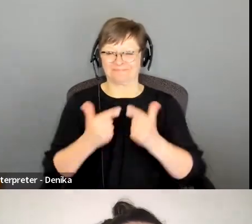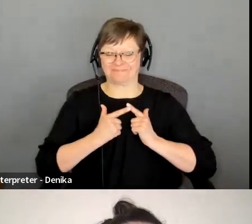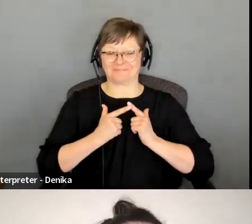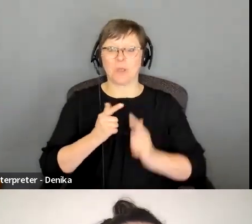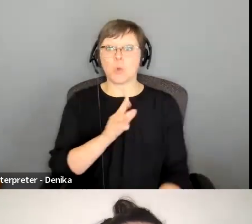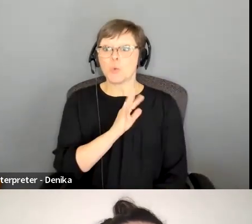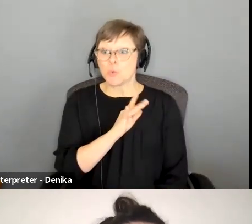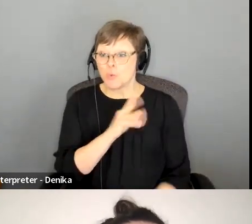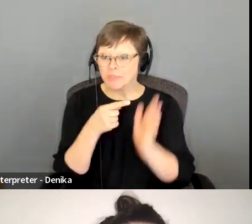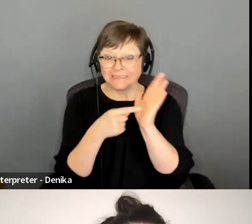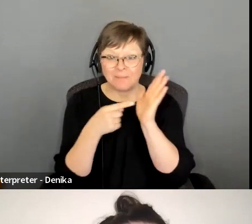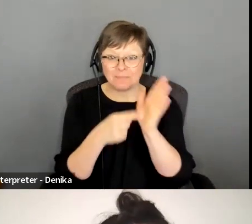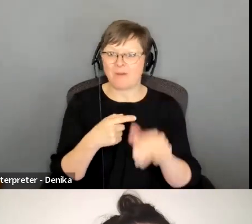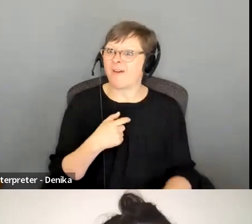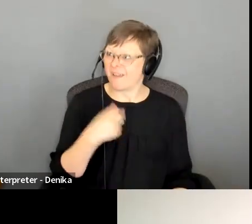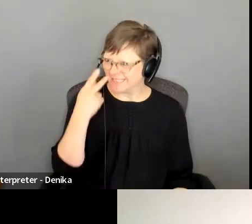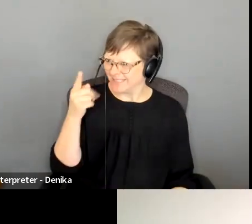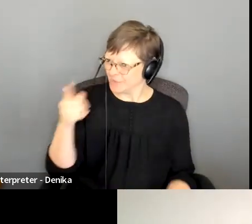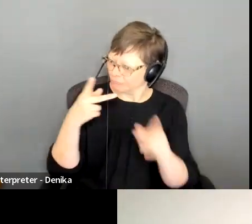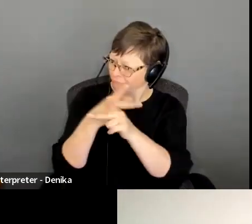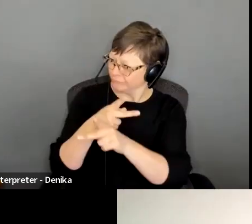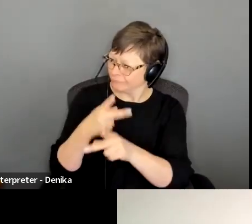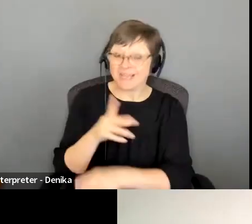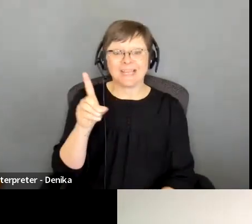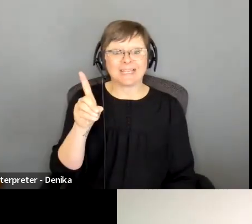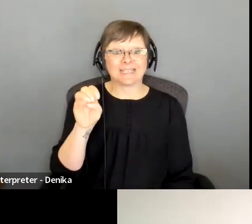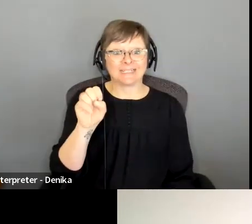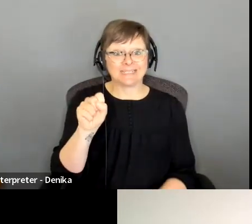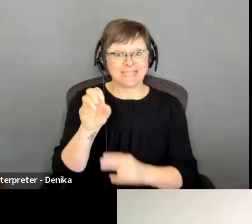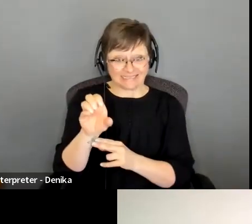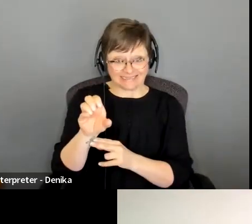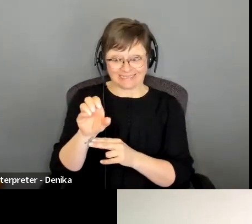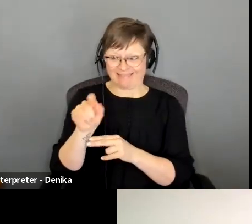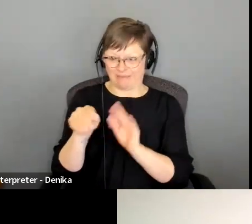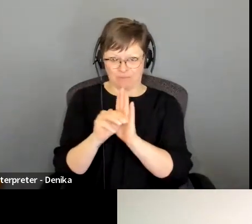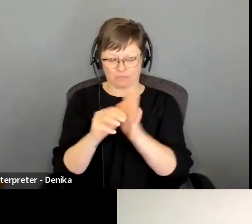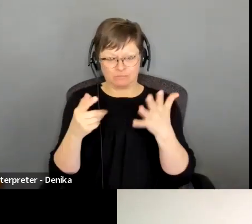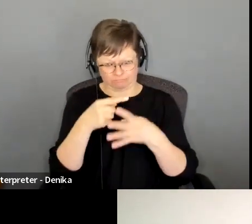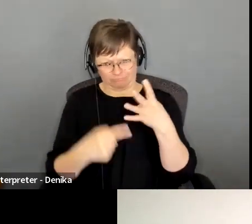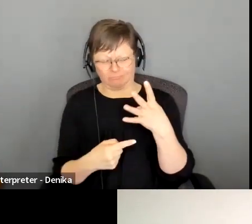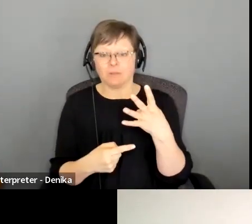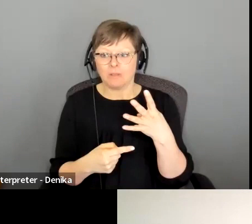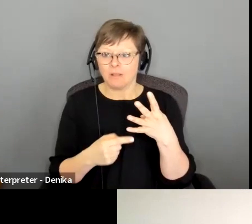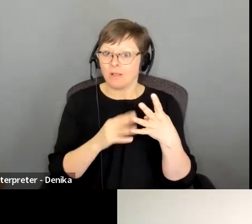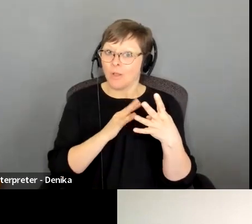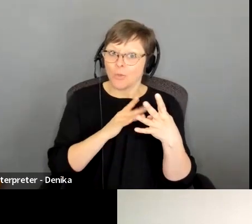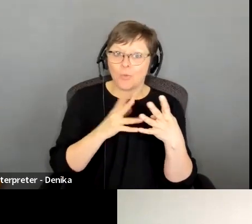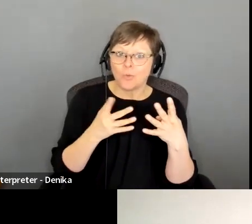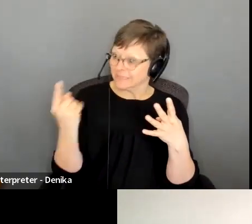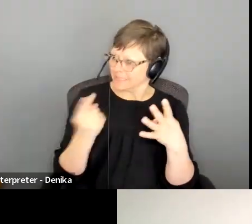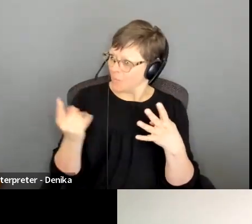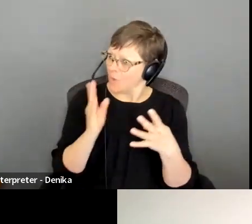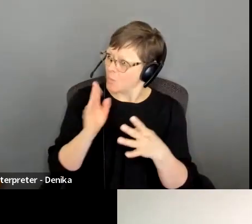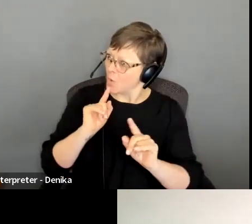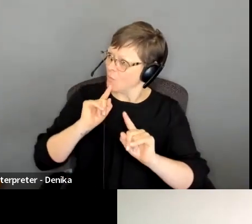work through that too. Again, when we try and use the desk model, it's key that often that's coming up in conversations. So you will be having someone respond. So I